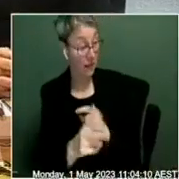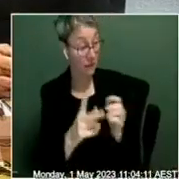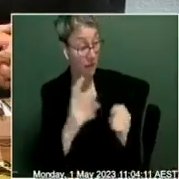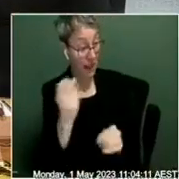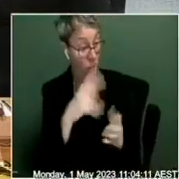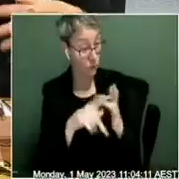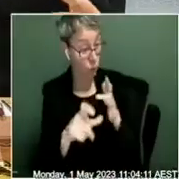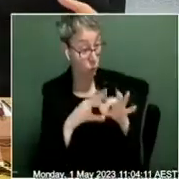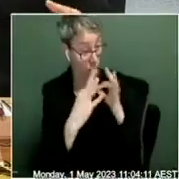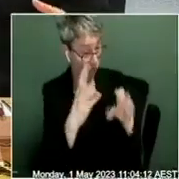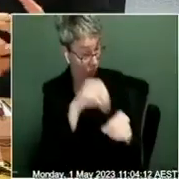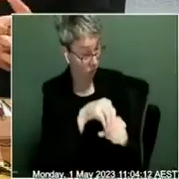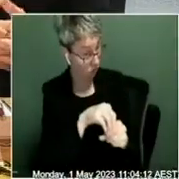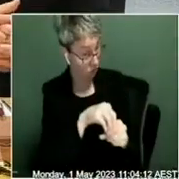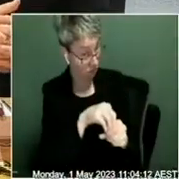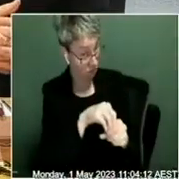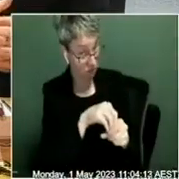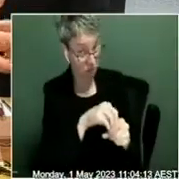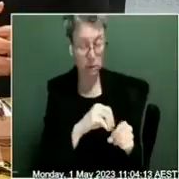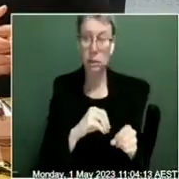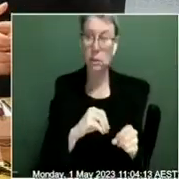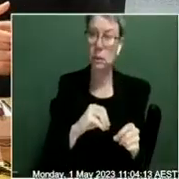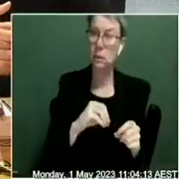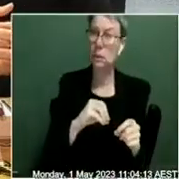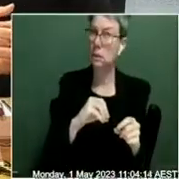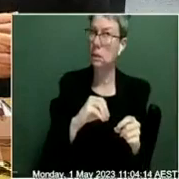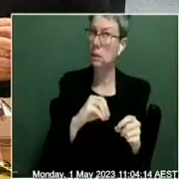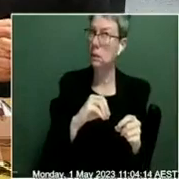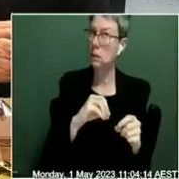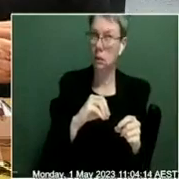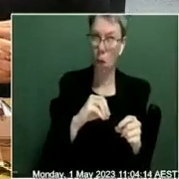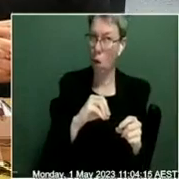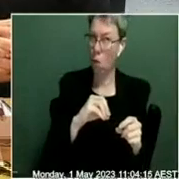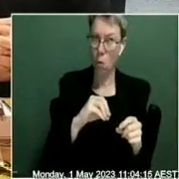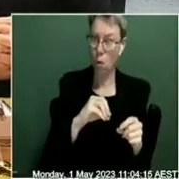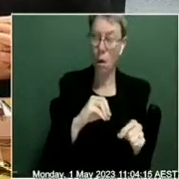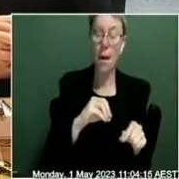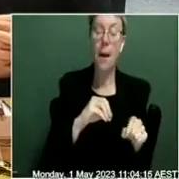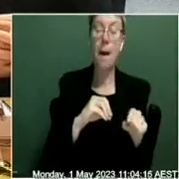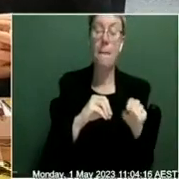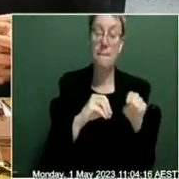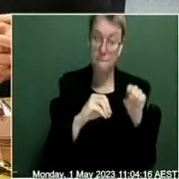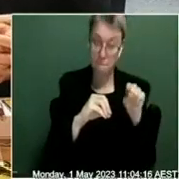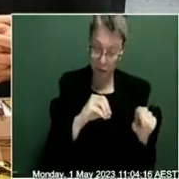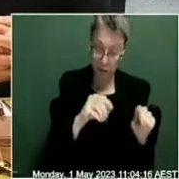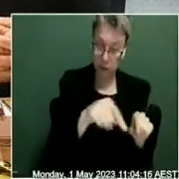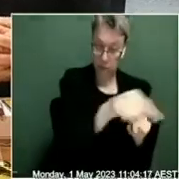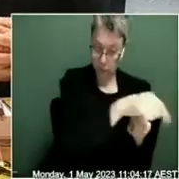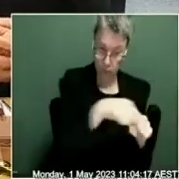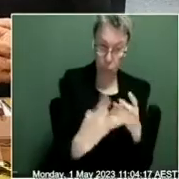with all relevant agencies to do their work. Okay. I'm presuming that